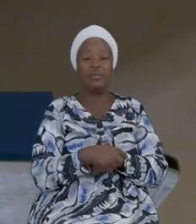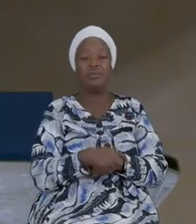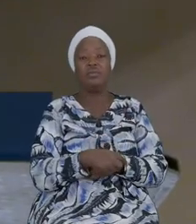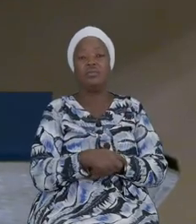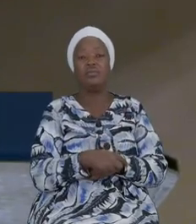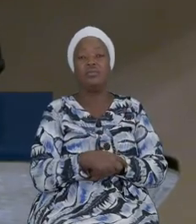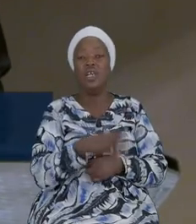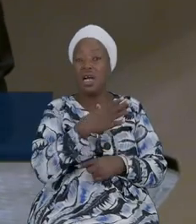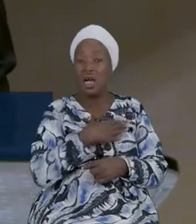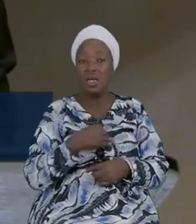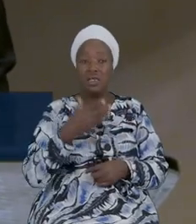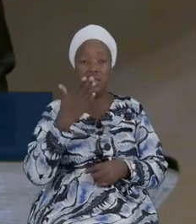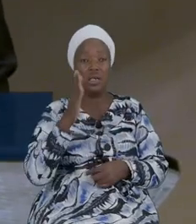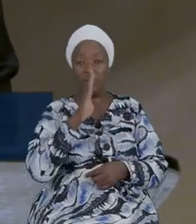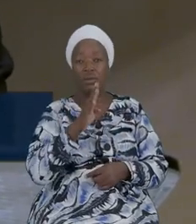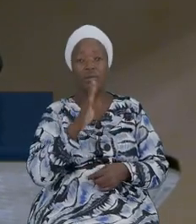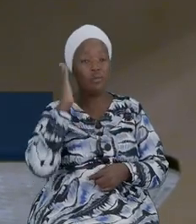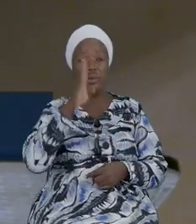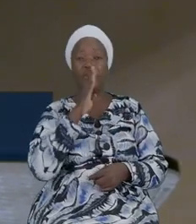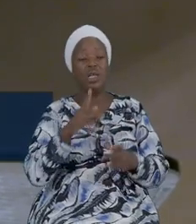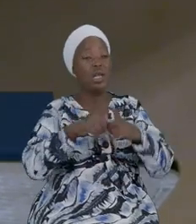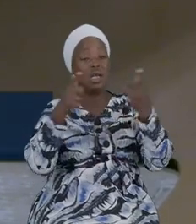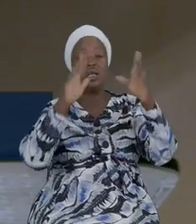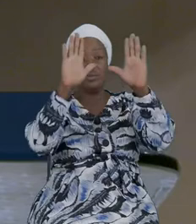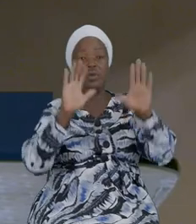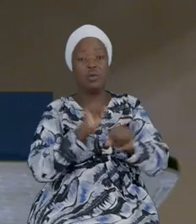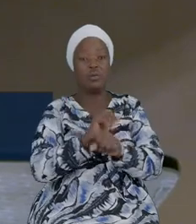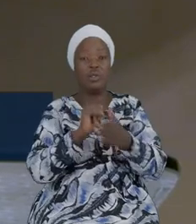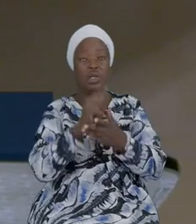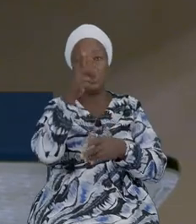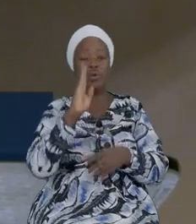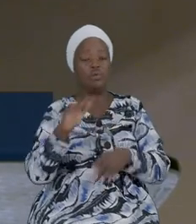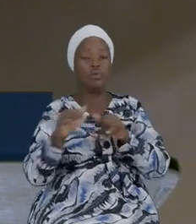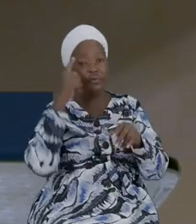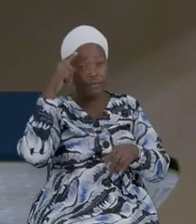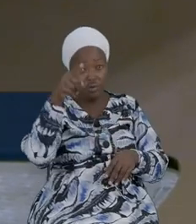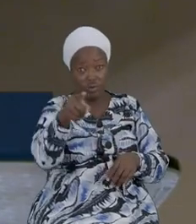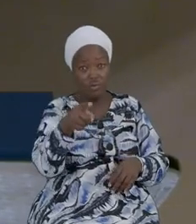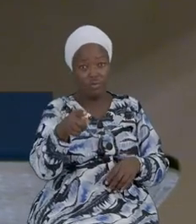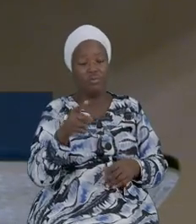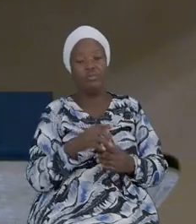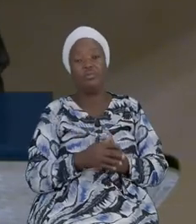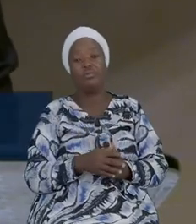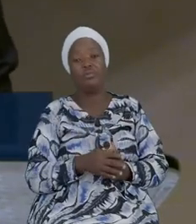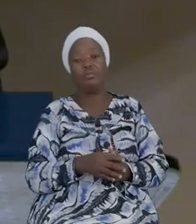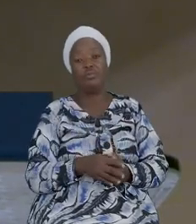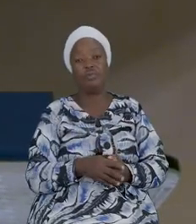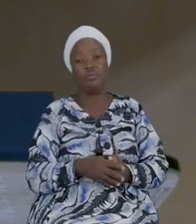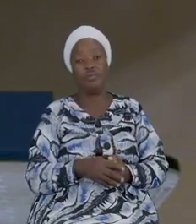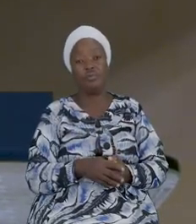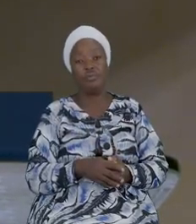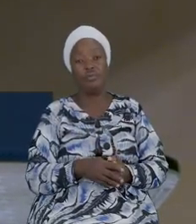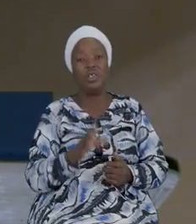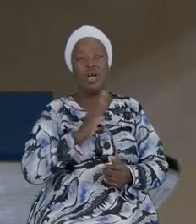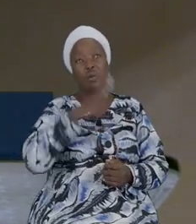and there will be great miracles that God is going to do for you this evening. Our